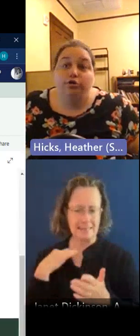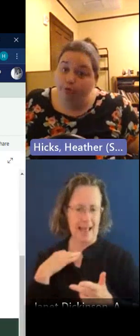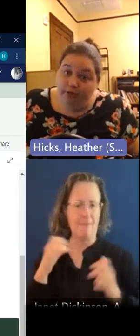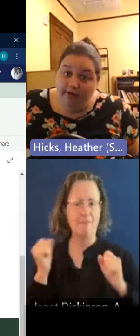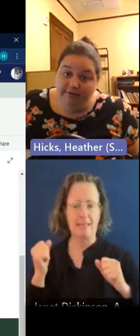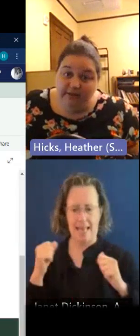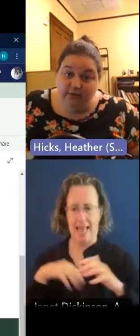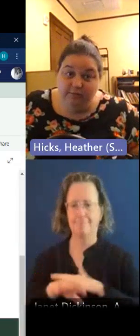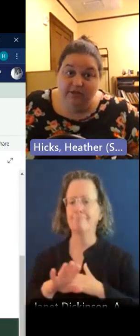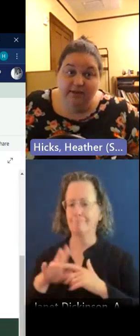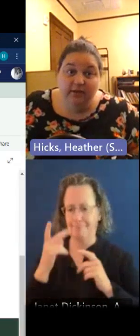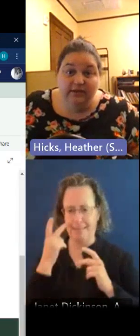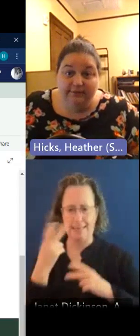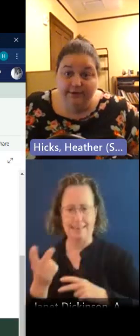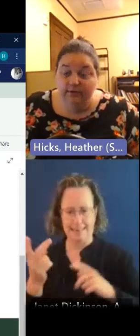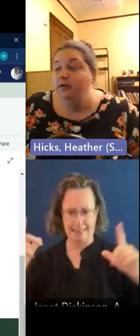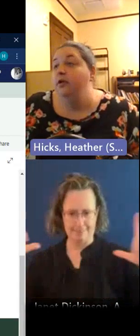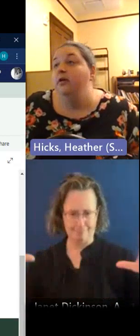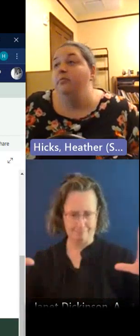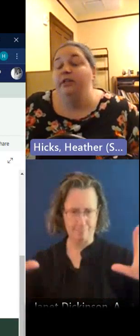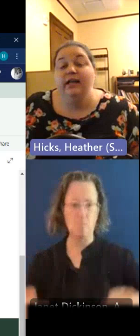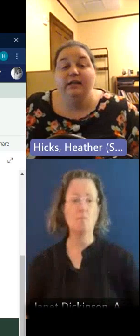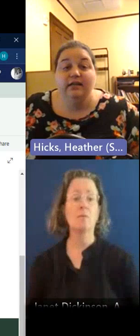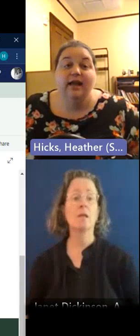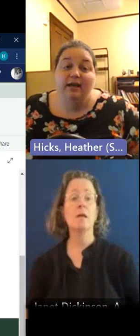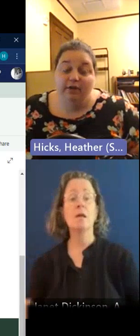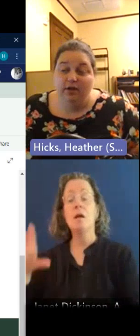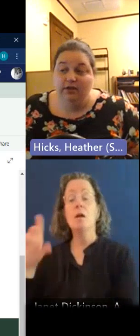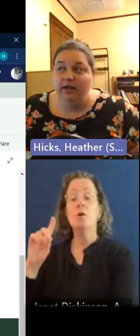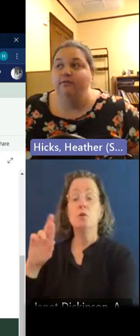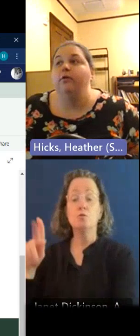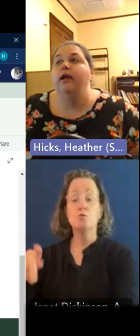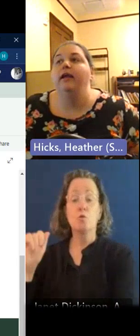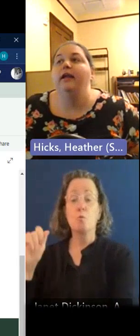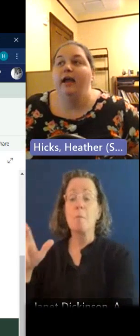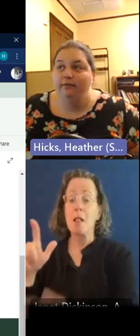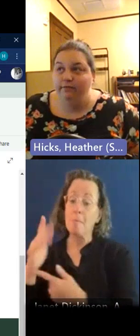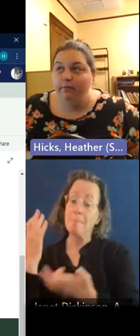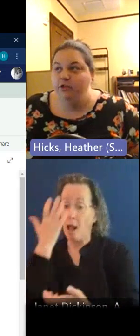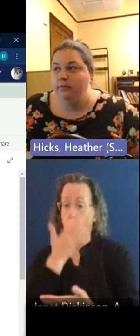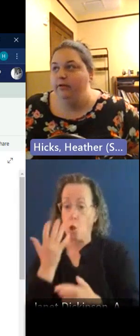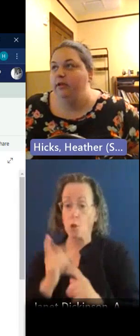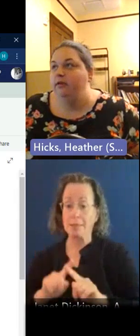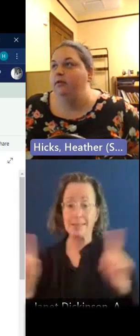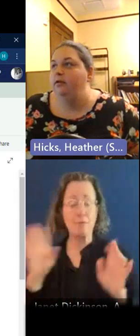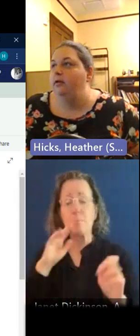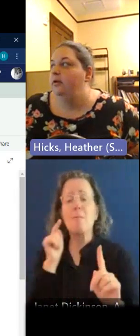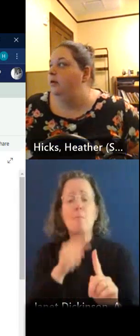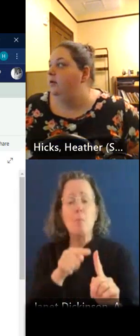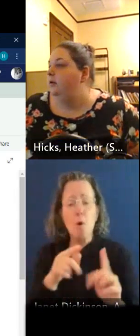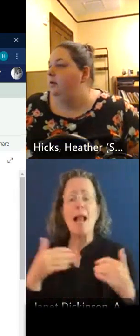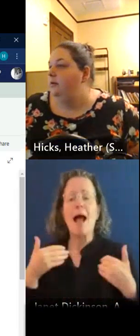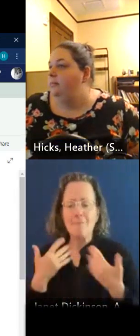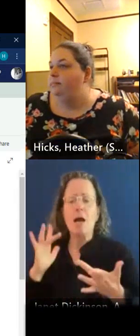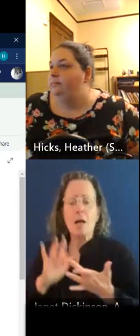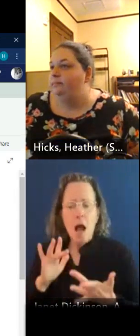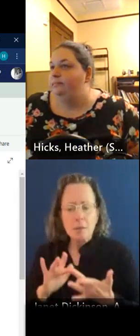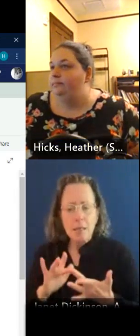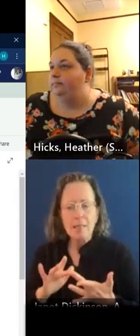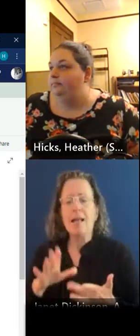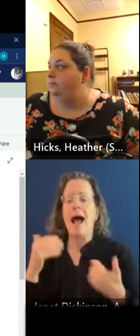So on Drupal, obviously those pages might look different, but the idea is to have a contact for it and have information about it.